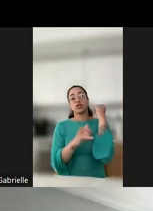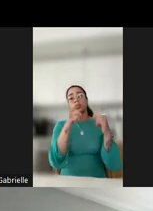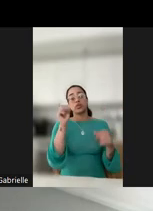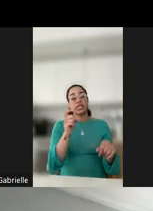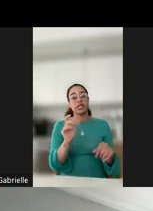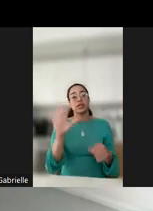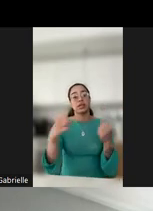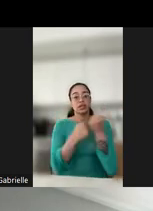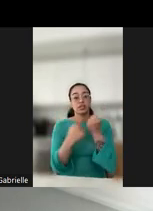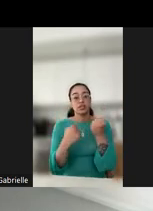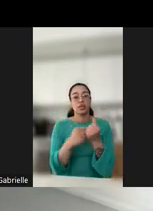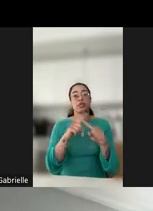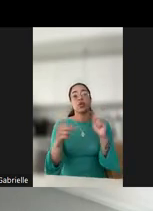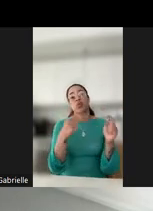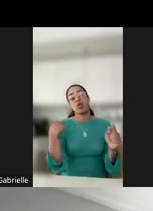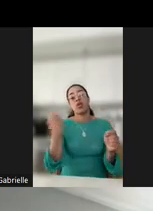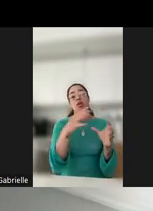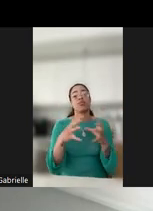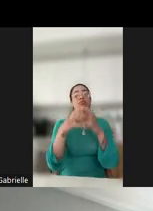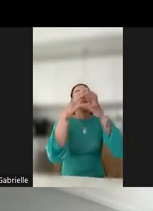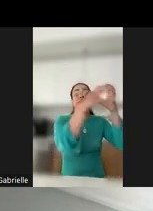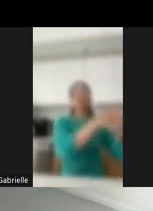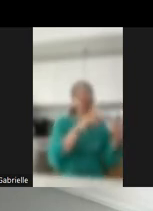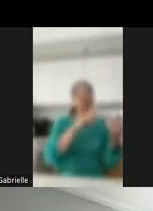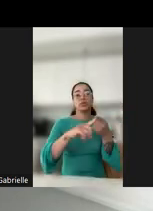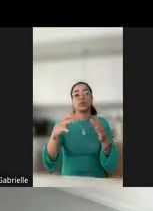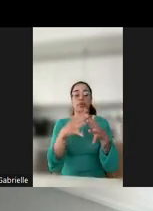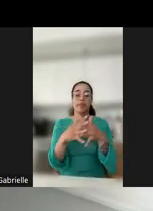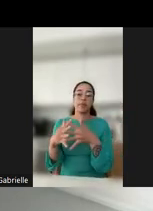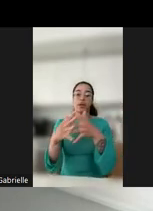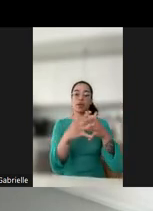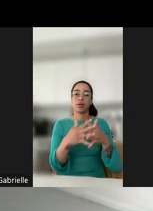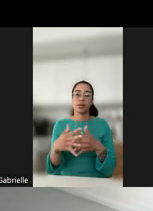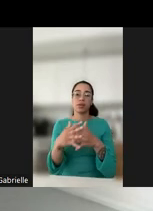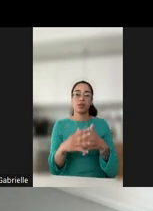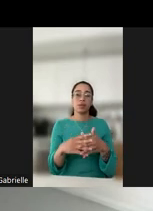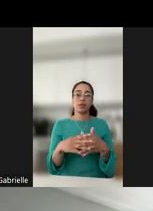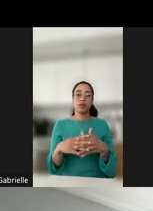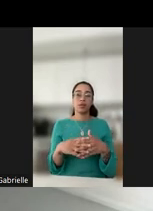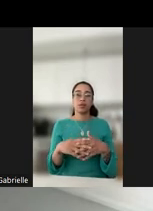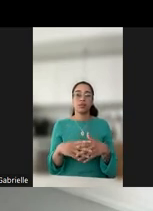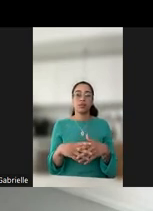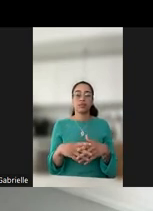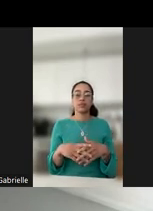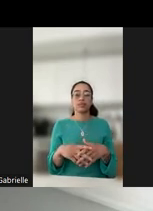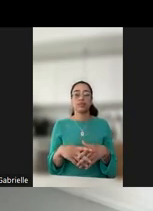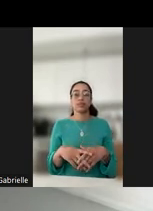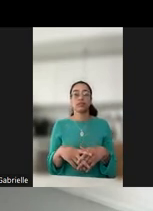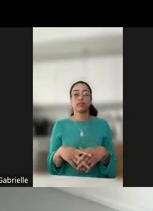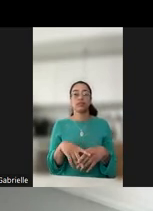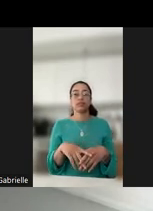came to the United States since 1975 to 90, and the really last